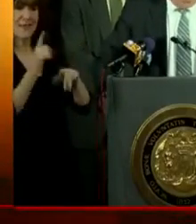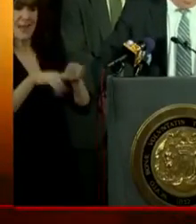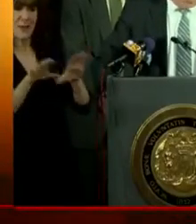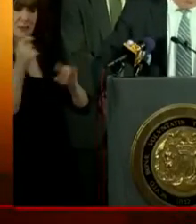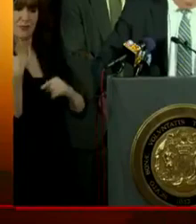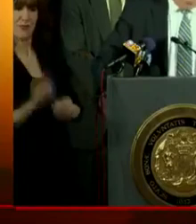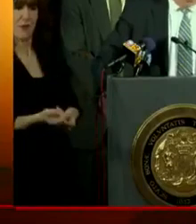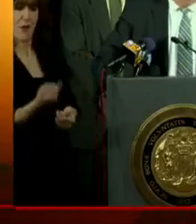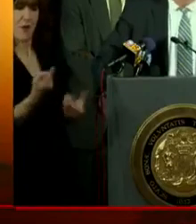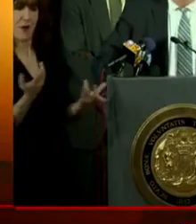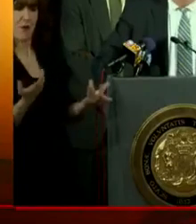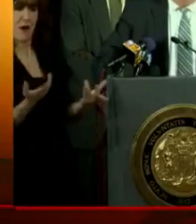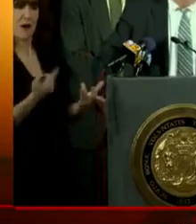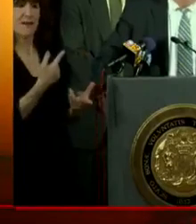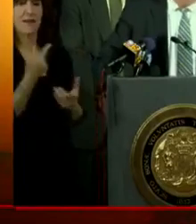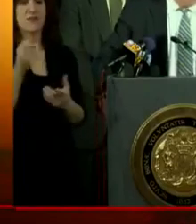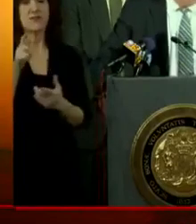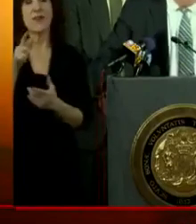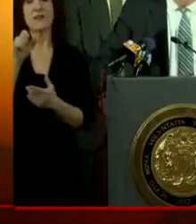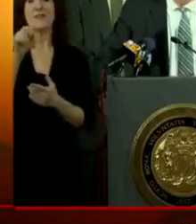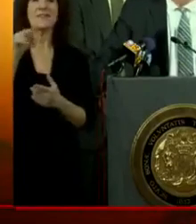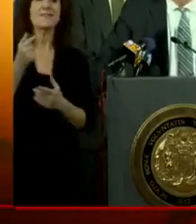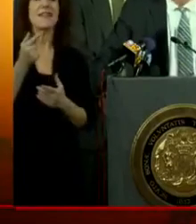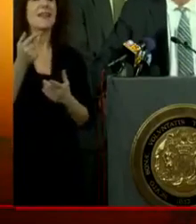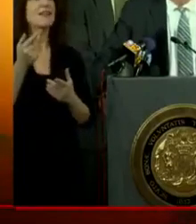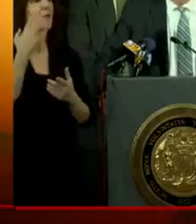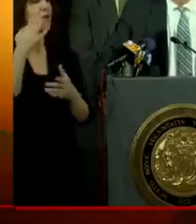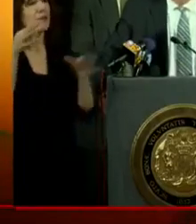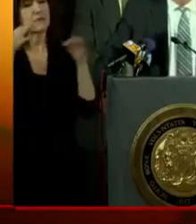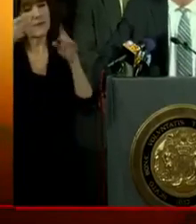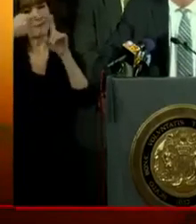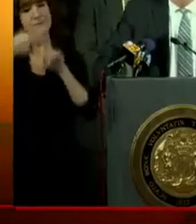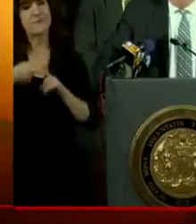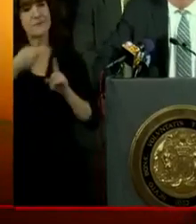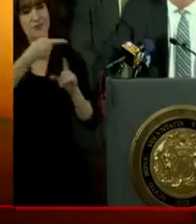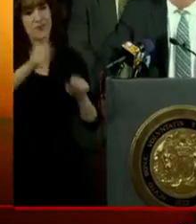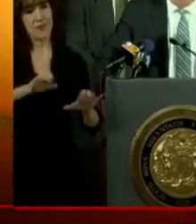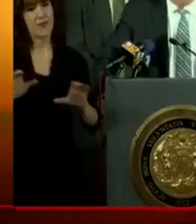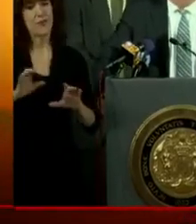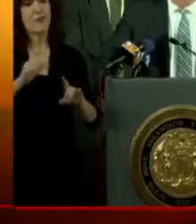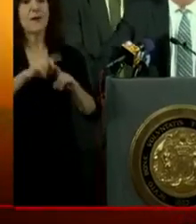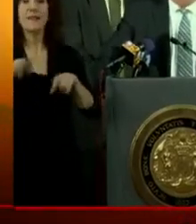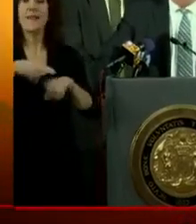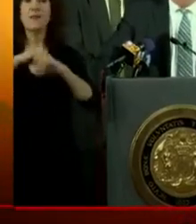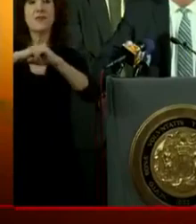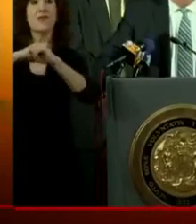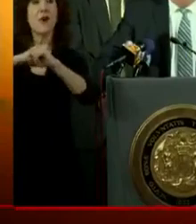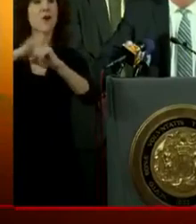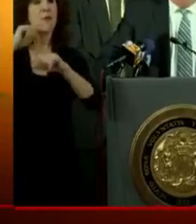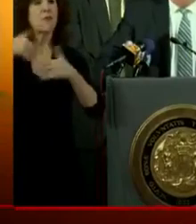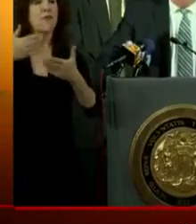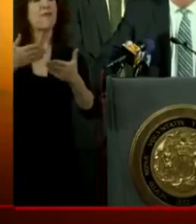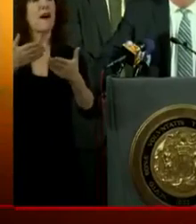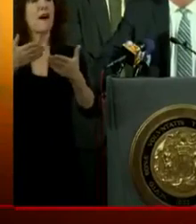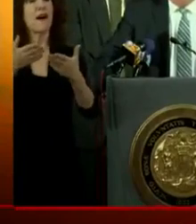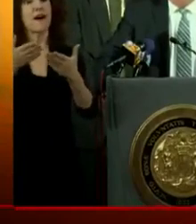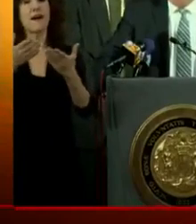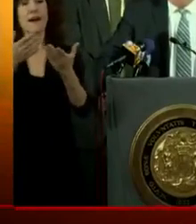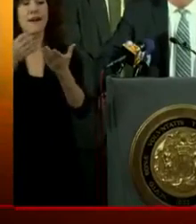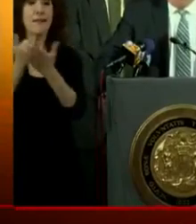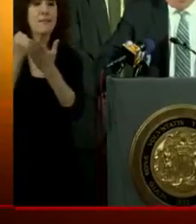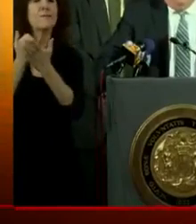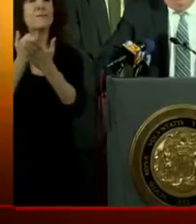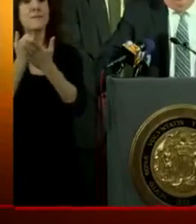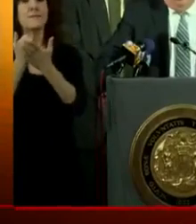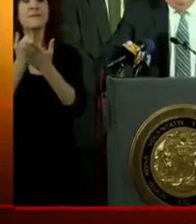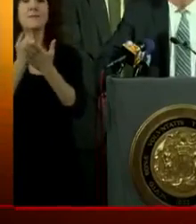National Guard is capable of that Baltimore City has not been? Well, I'll let General Singh talk about maybe whatever some of the specifics that she can. But again, the National Guard is going to provide some assets and be